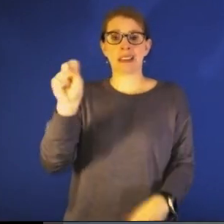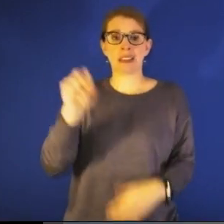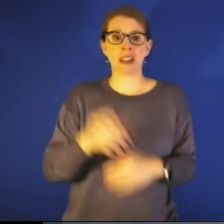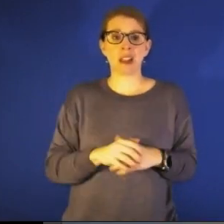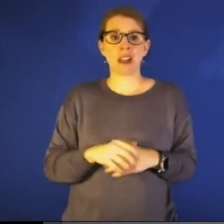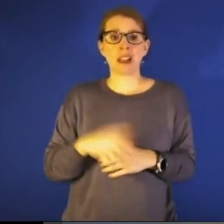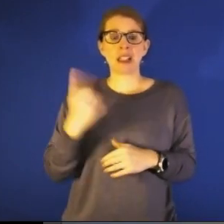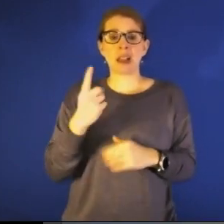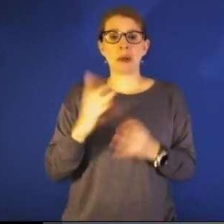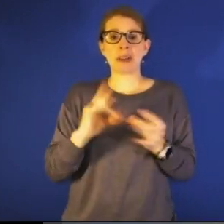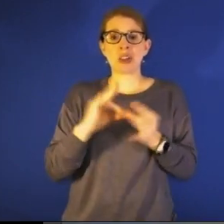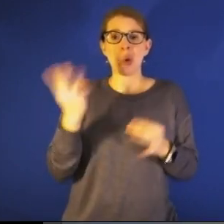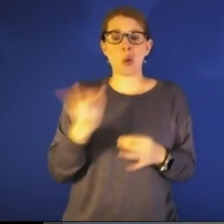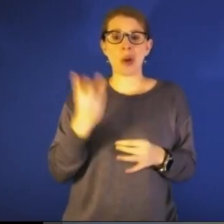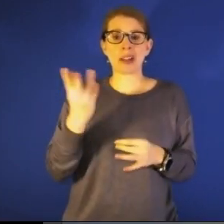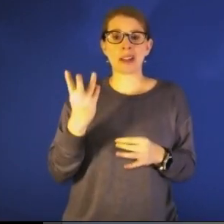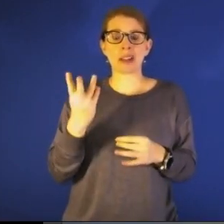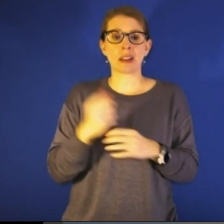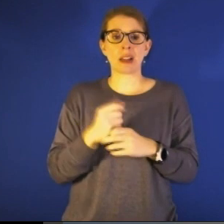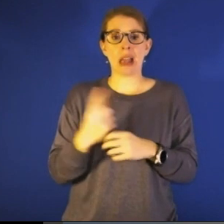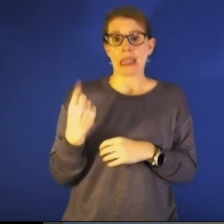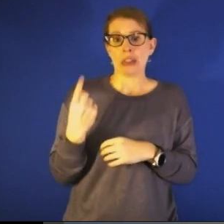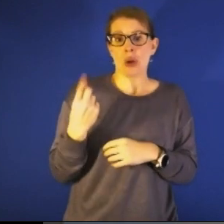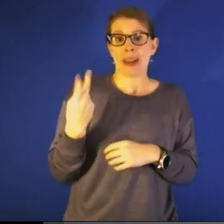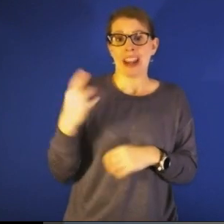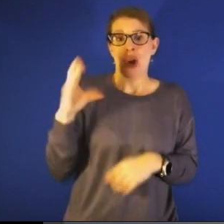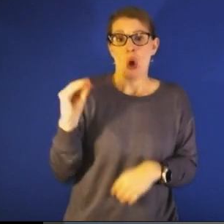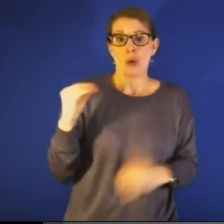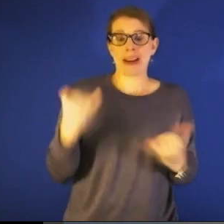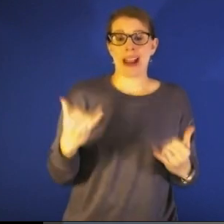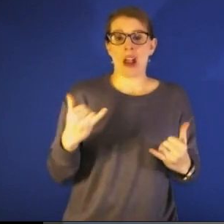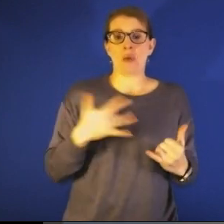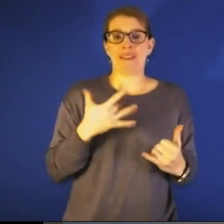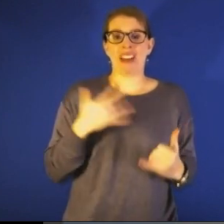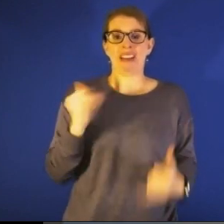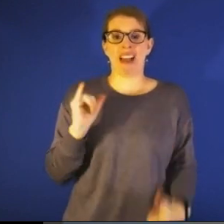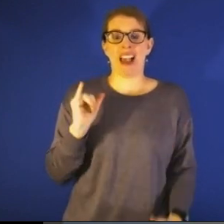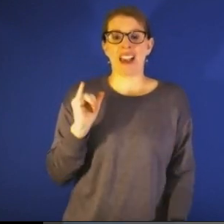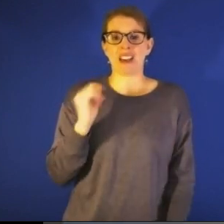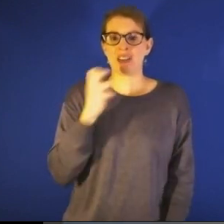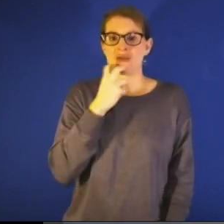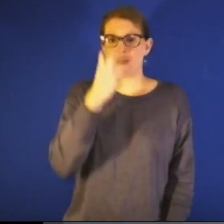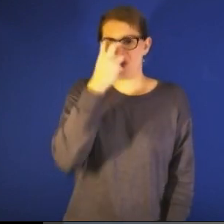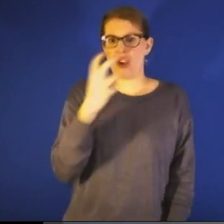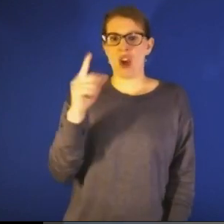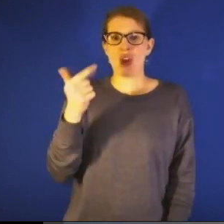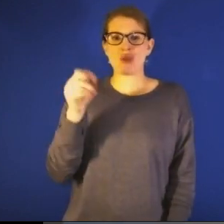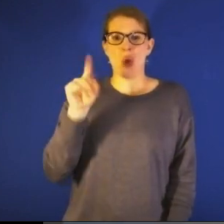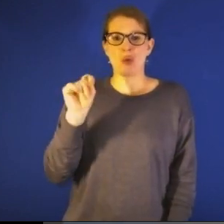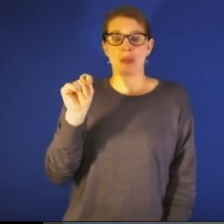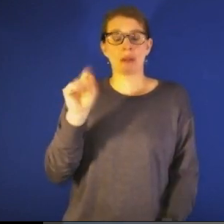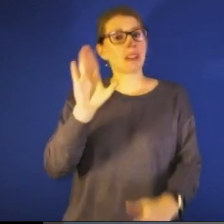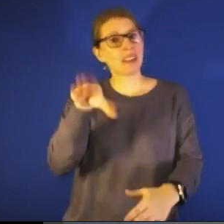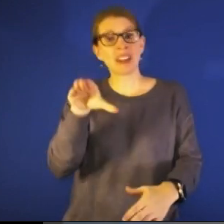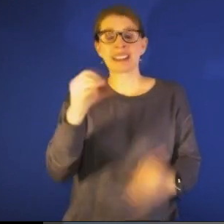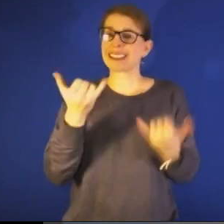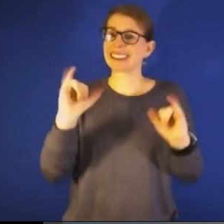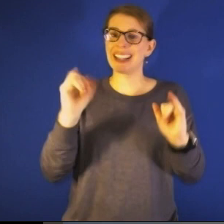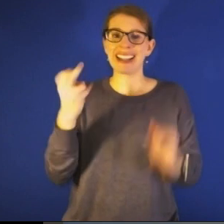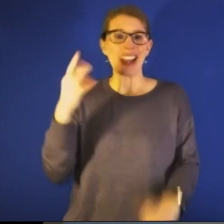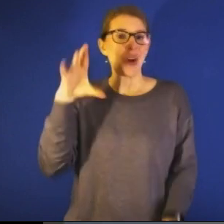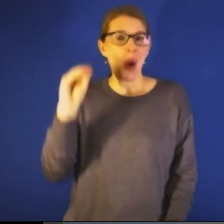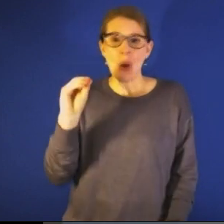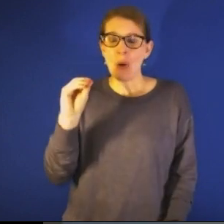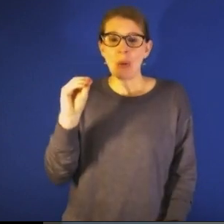Wednesday, a year ago we were heroes, and now we feel like we're the goats. And I want everybody to know you're still a hero. I mean, you're working in healthcare,